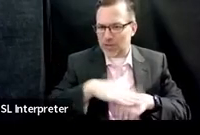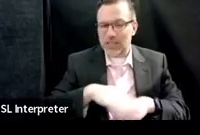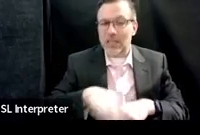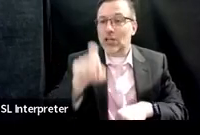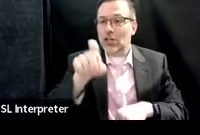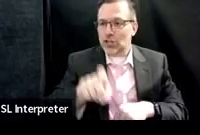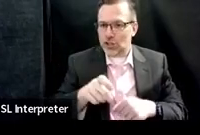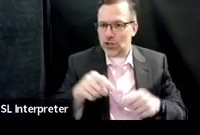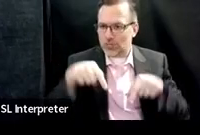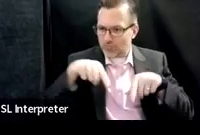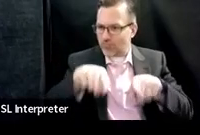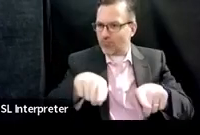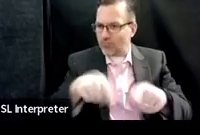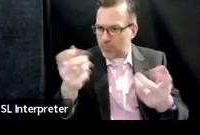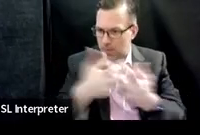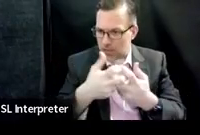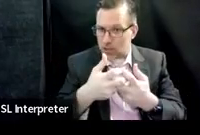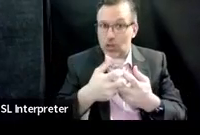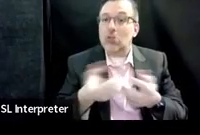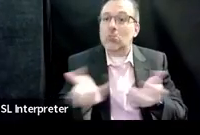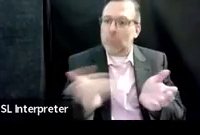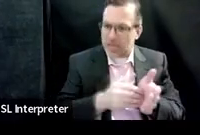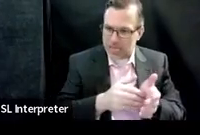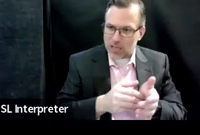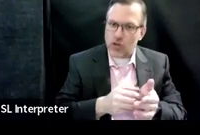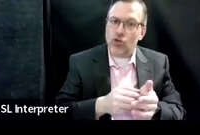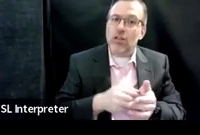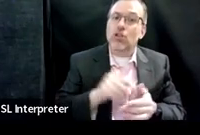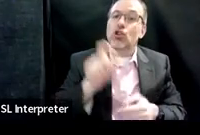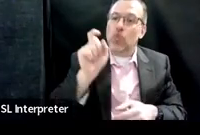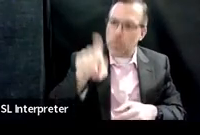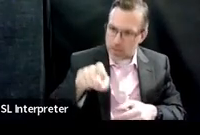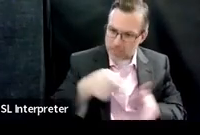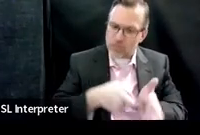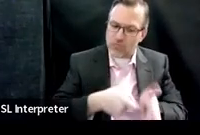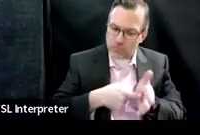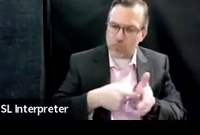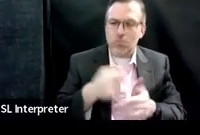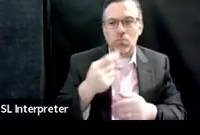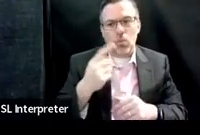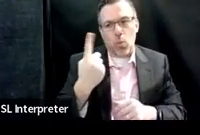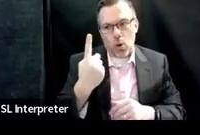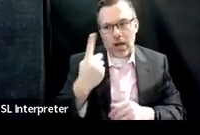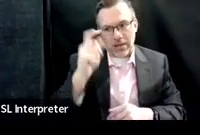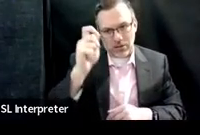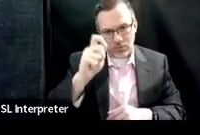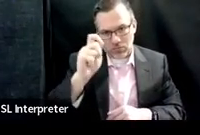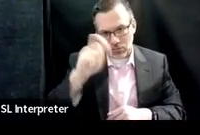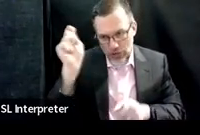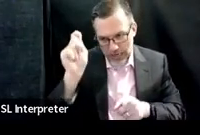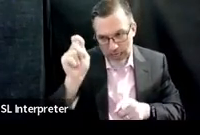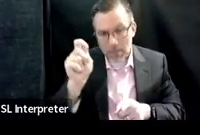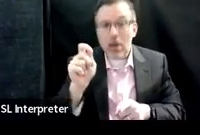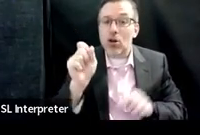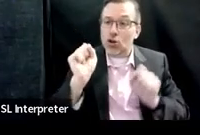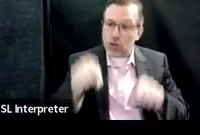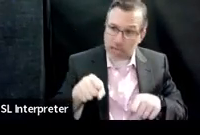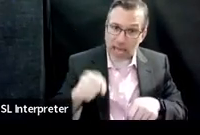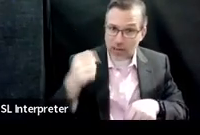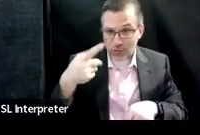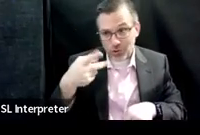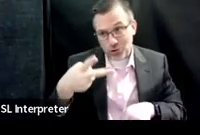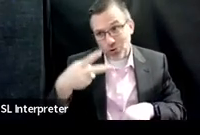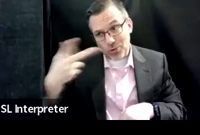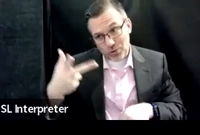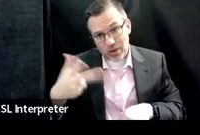you can check one purpose or more if it's applicable. So for example, if you were doing an annual review for a child, you could check